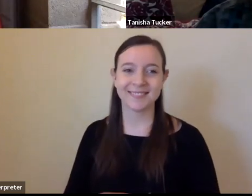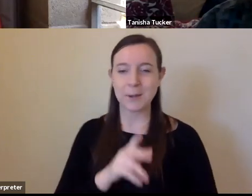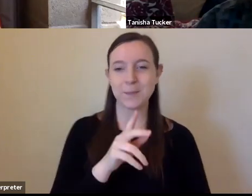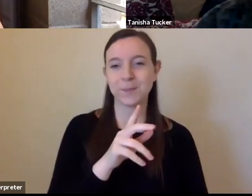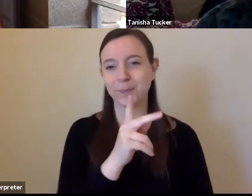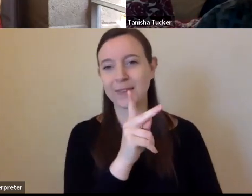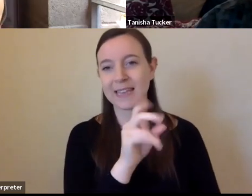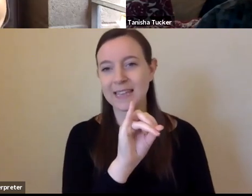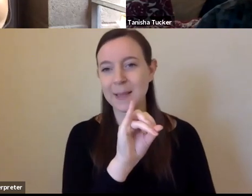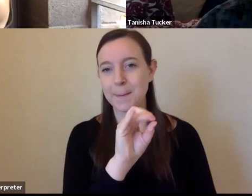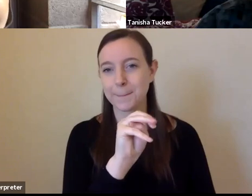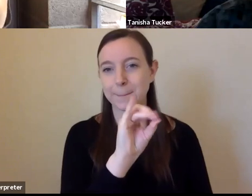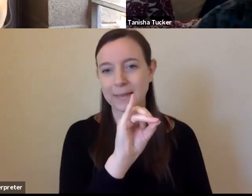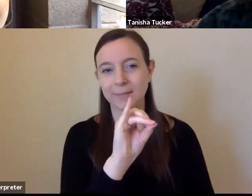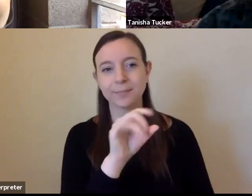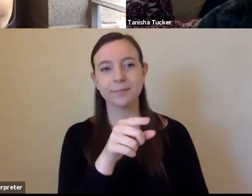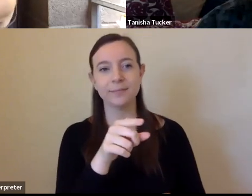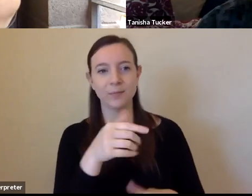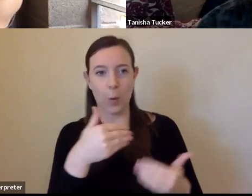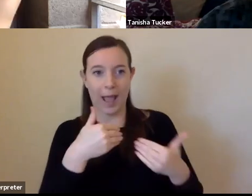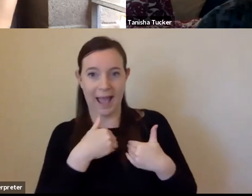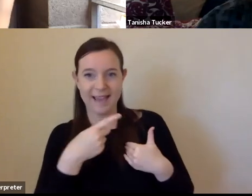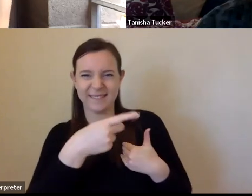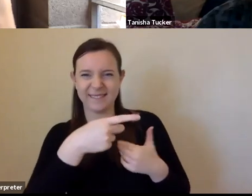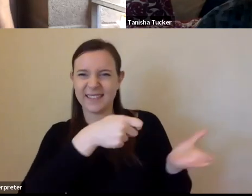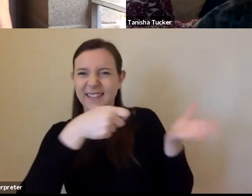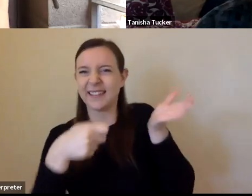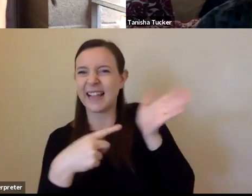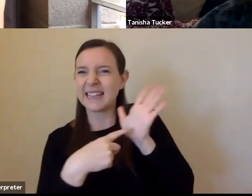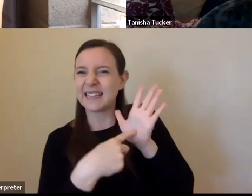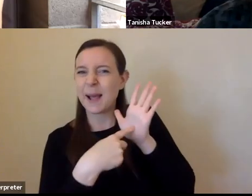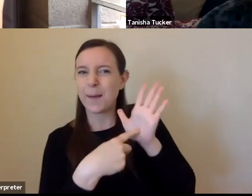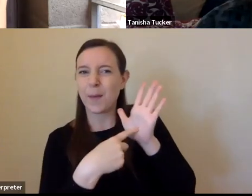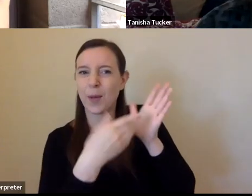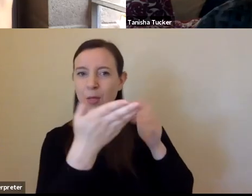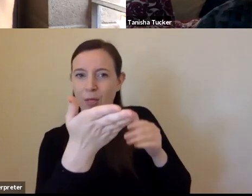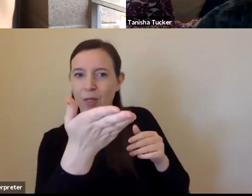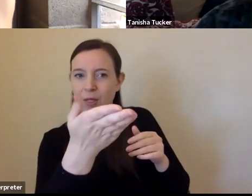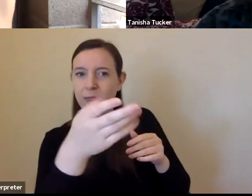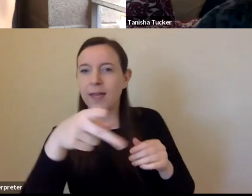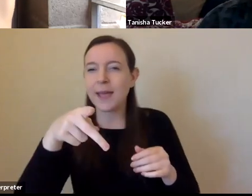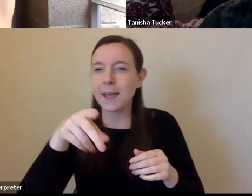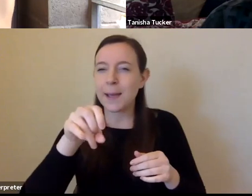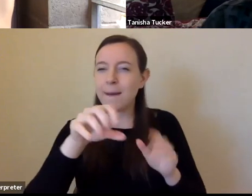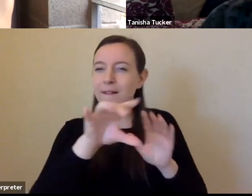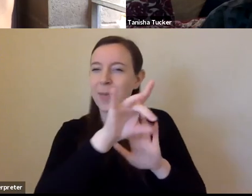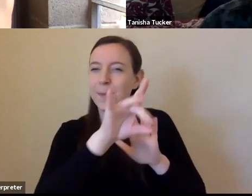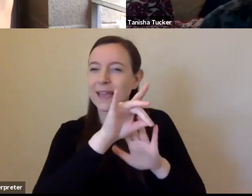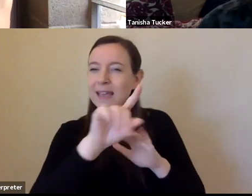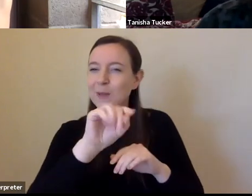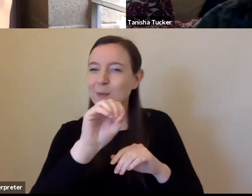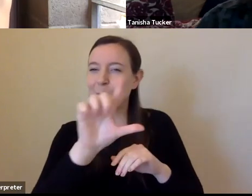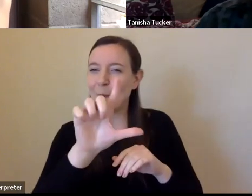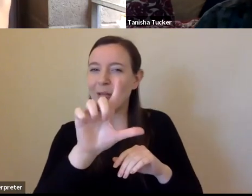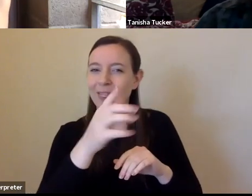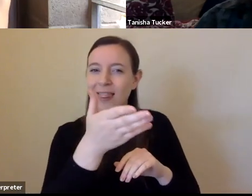here an example of the picking tool. Oh yeah.